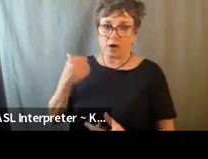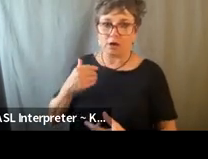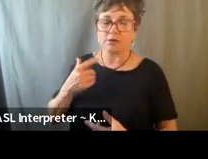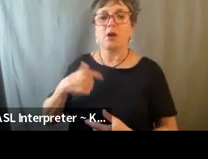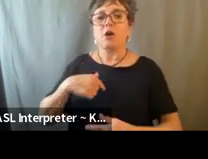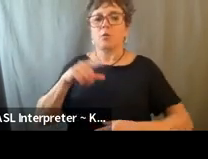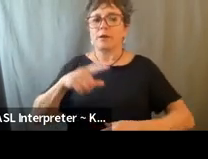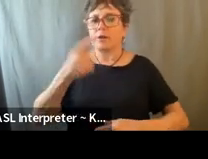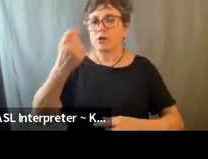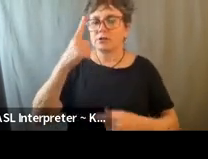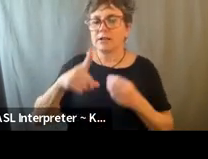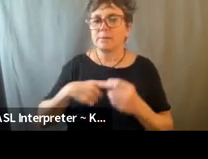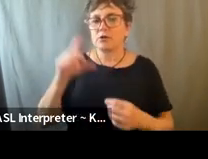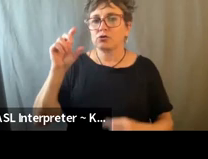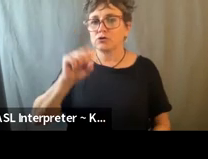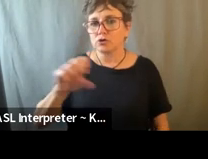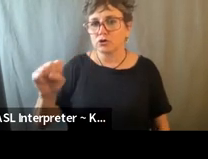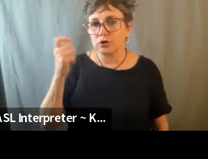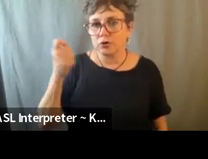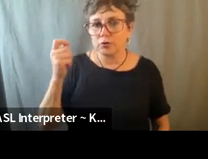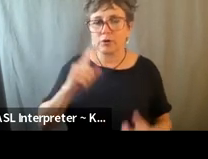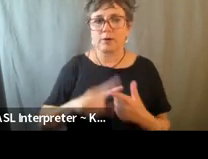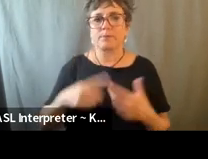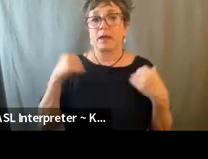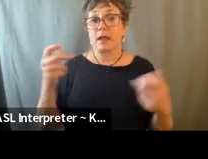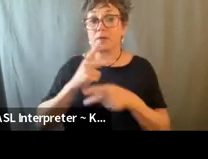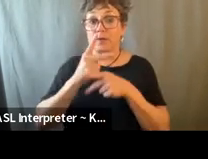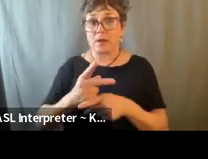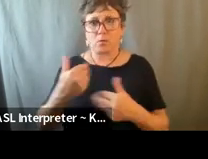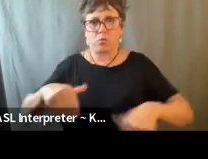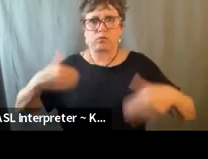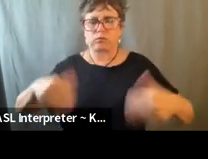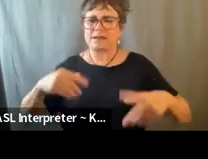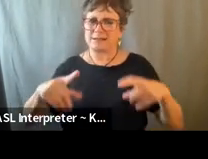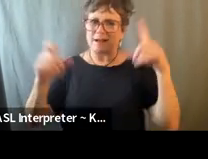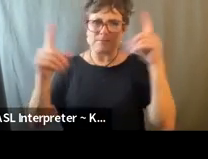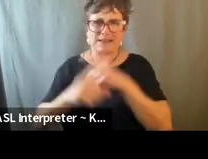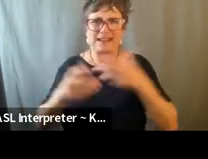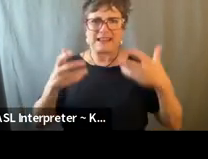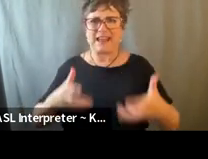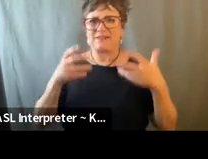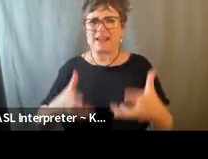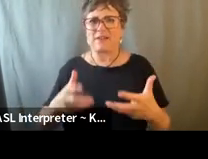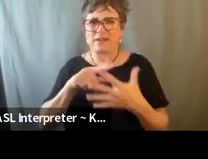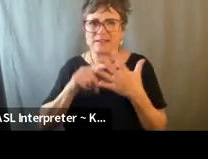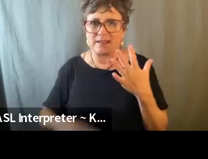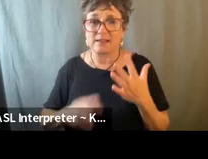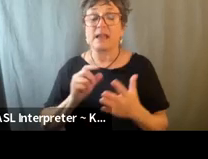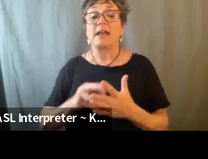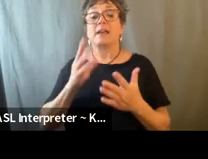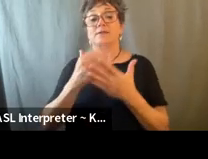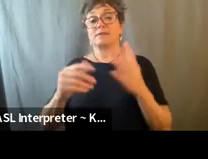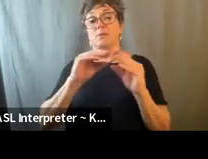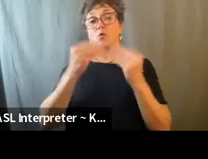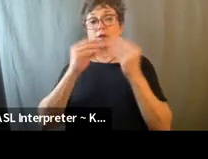Security, understanding healthcare, and all of that is very complicated. So if there's organizations that can kind of break that down